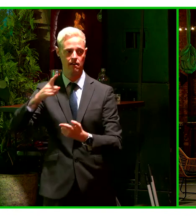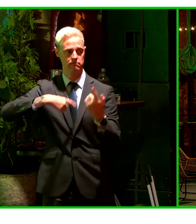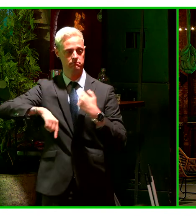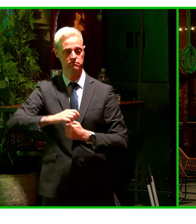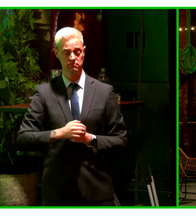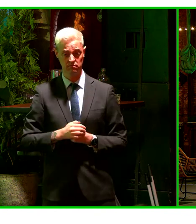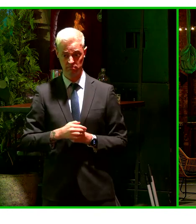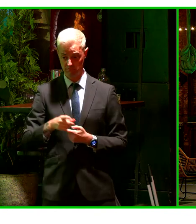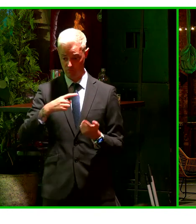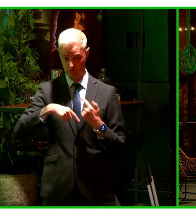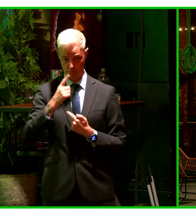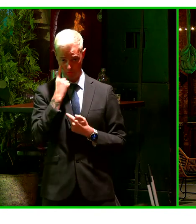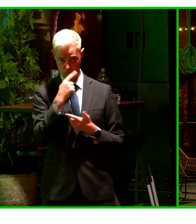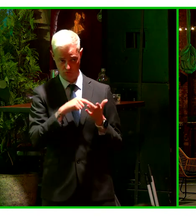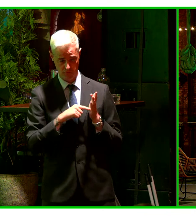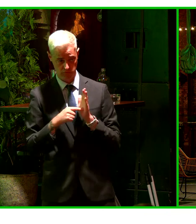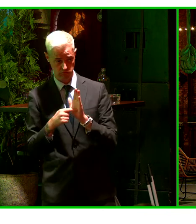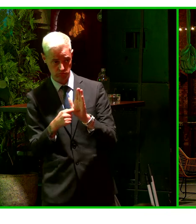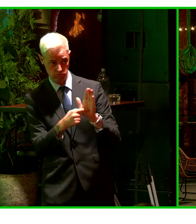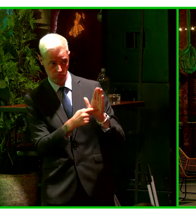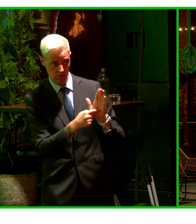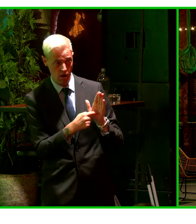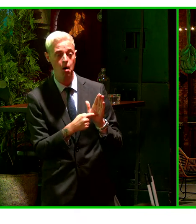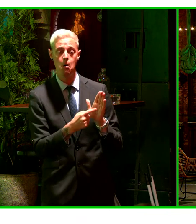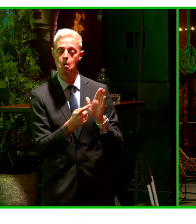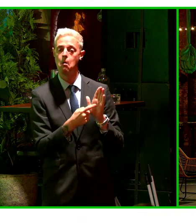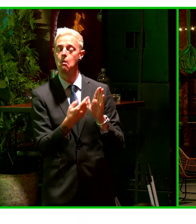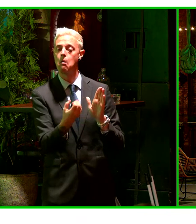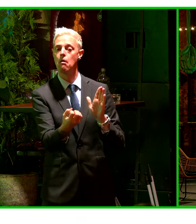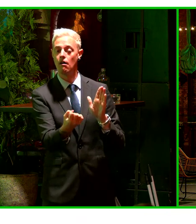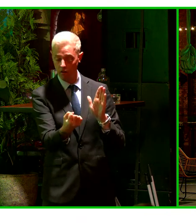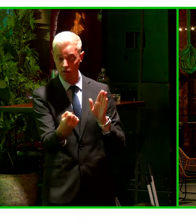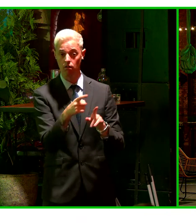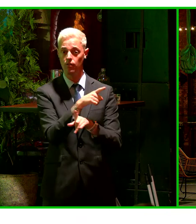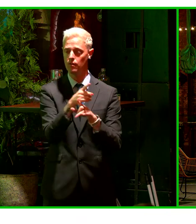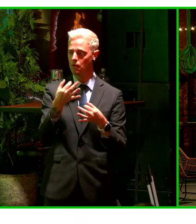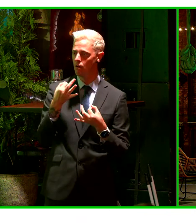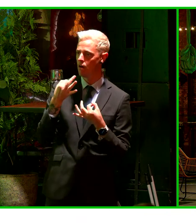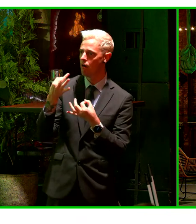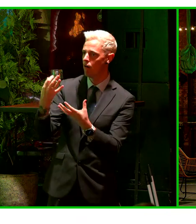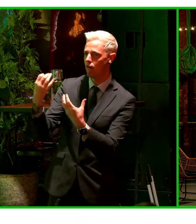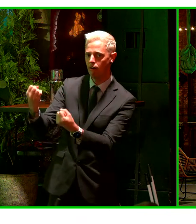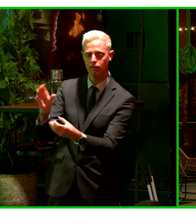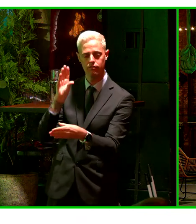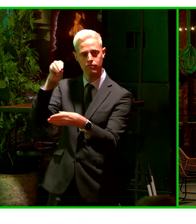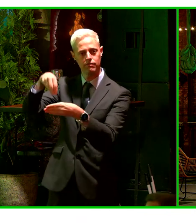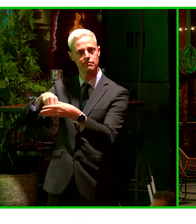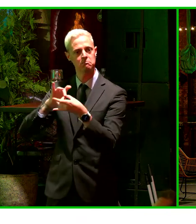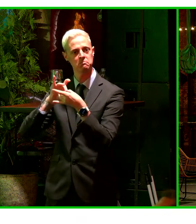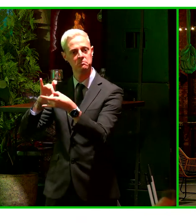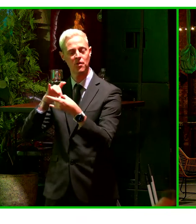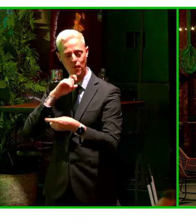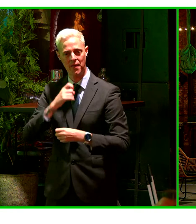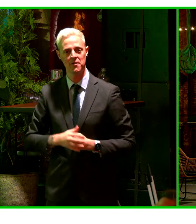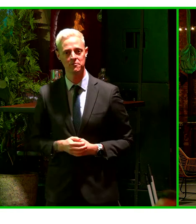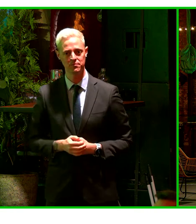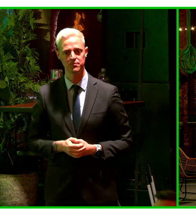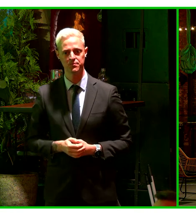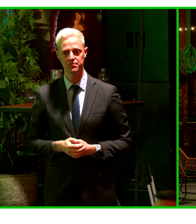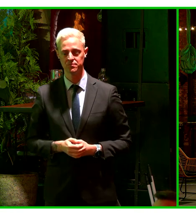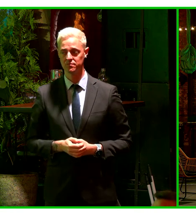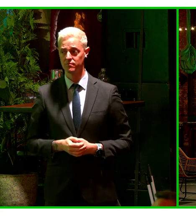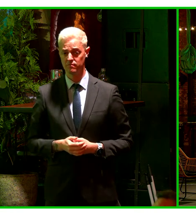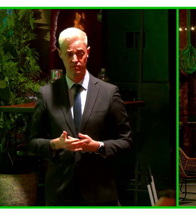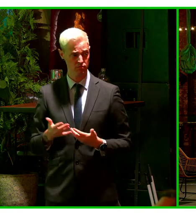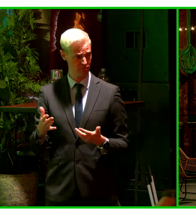to people, then I think the public of the Northwest will start to buy into this. And I think we've got all the assets. We've